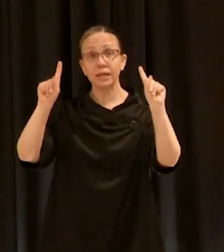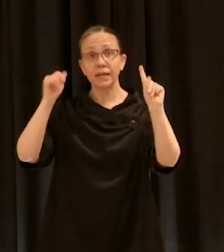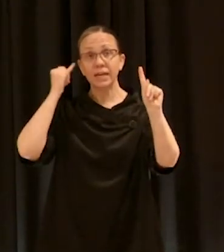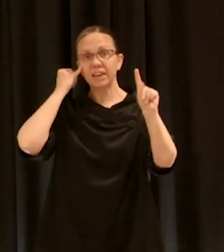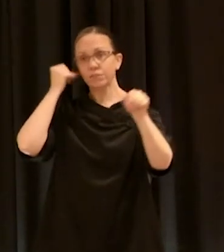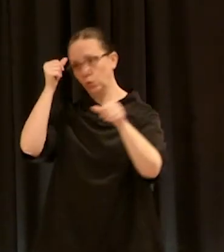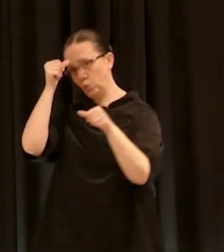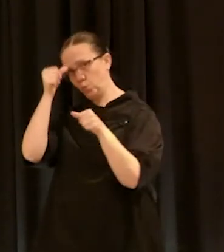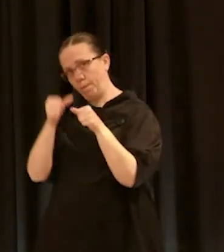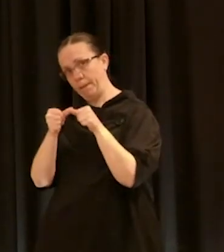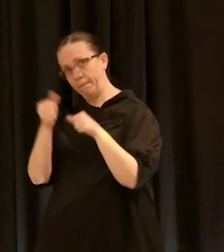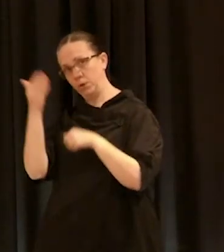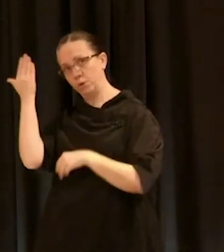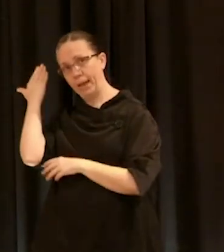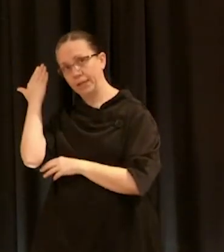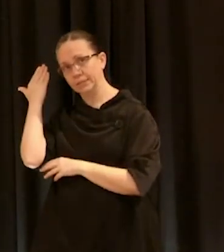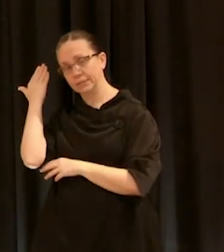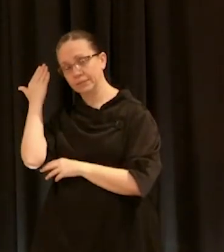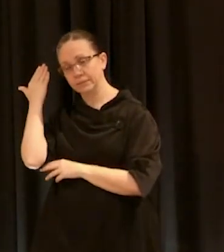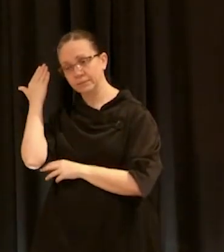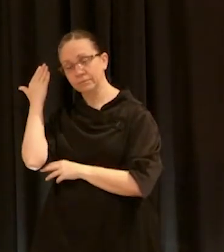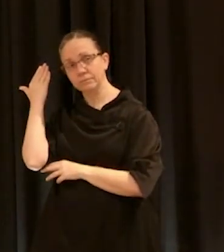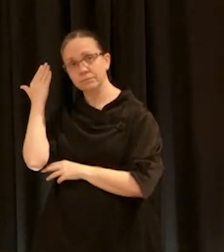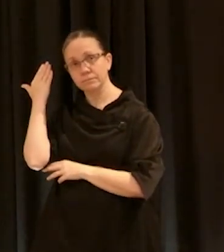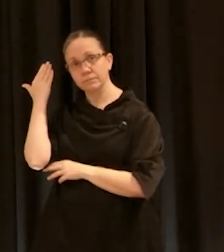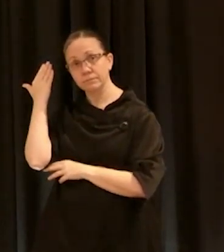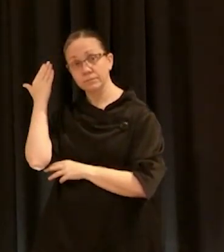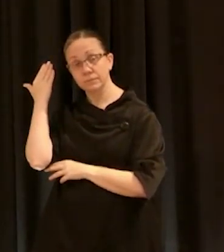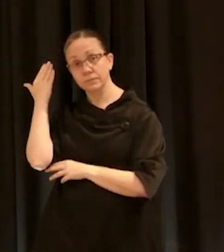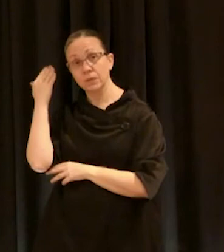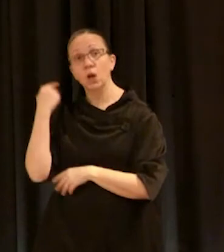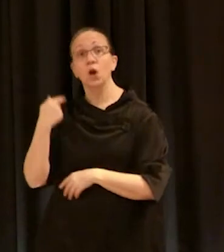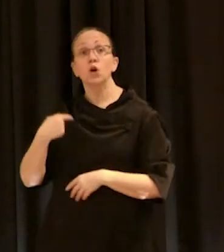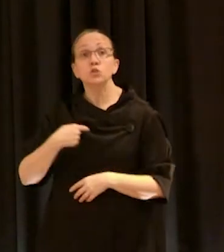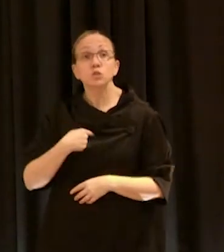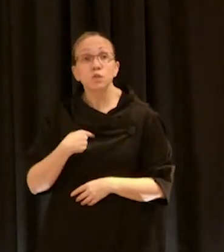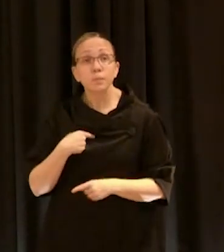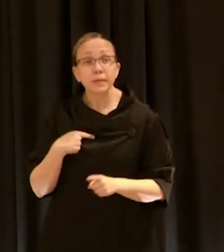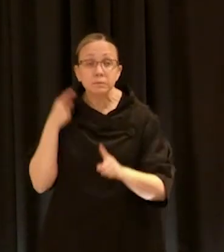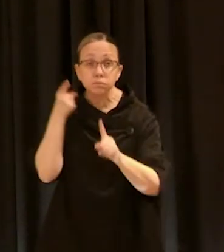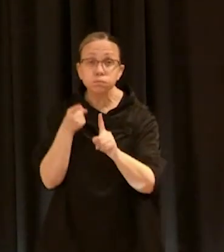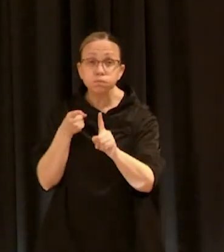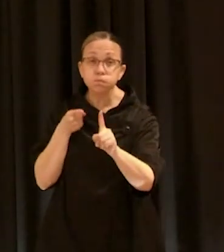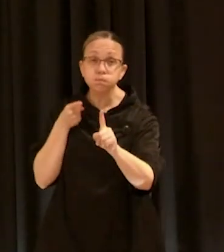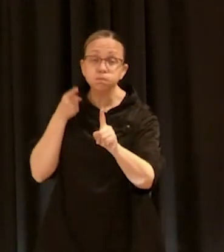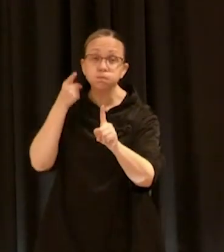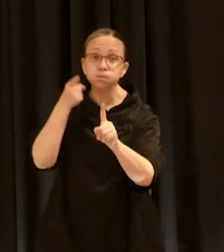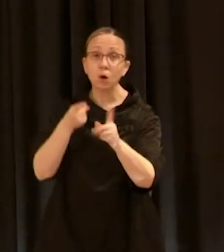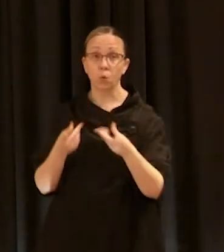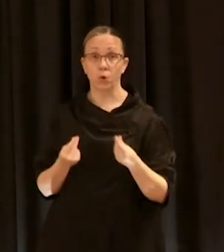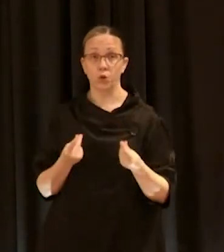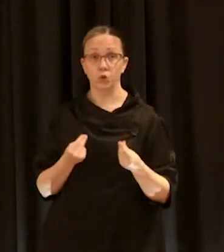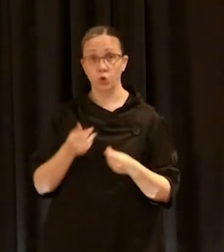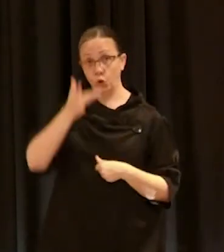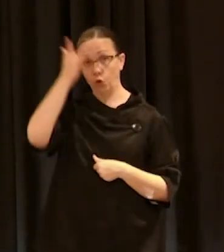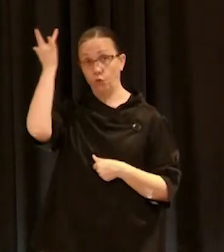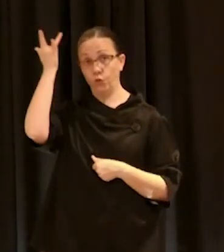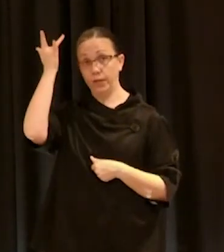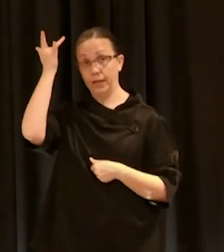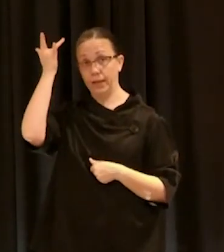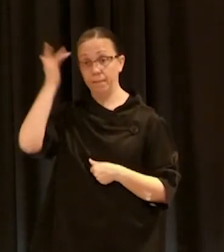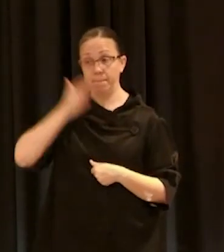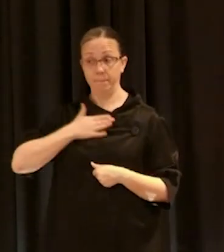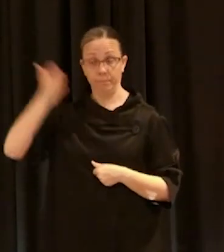still remembering the past. So in order for me to reach forward, I've got to forget